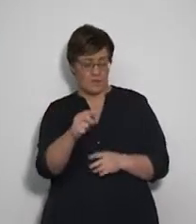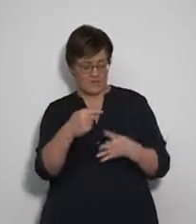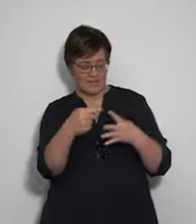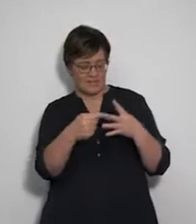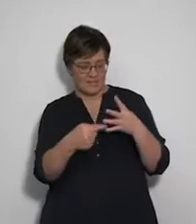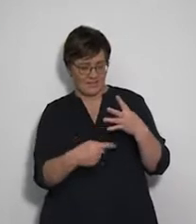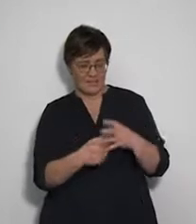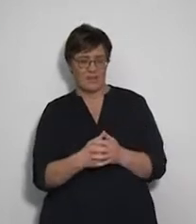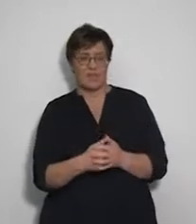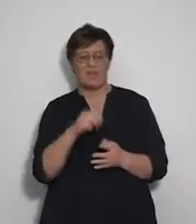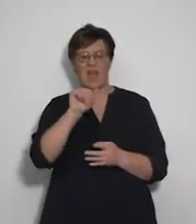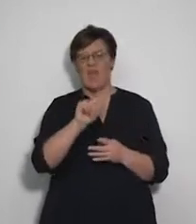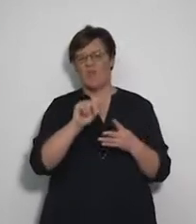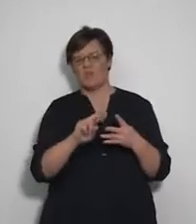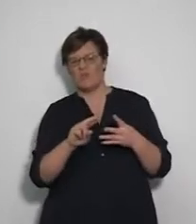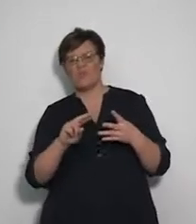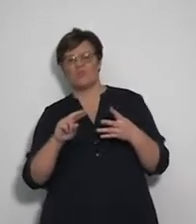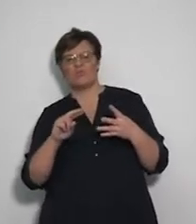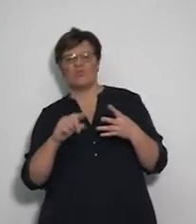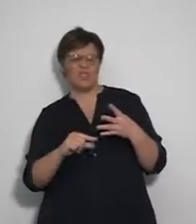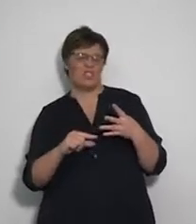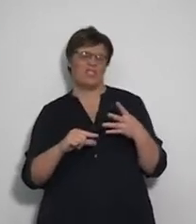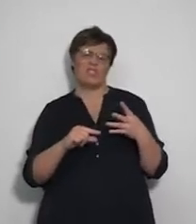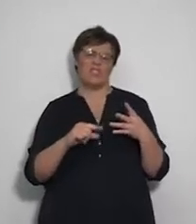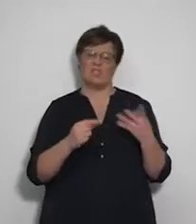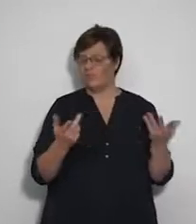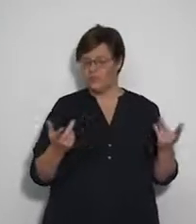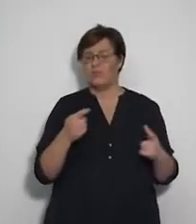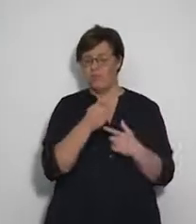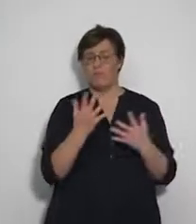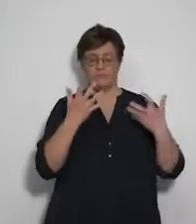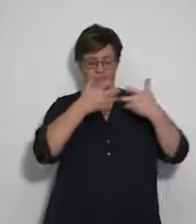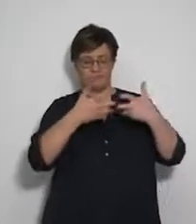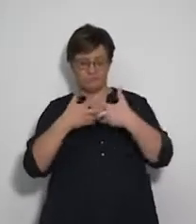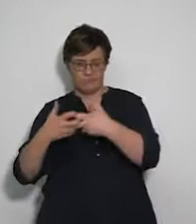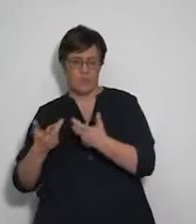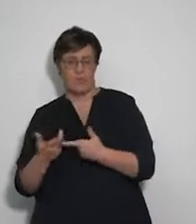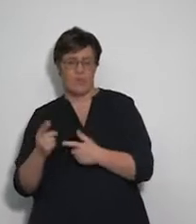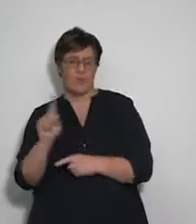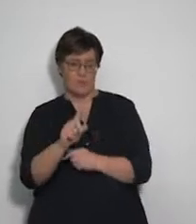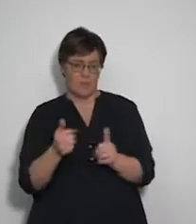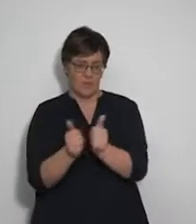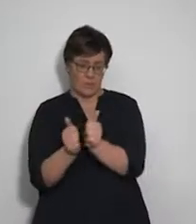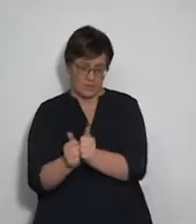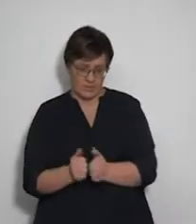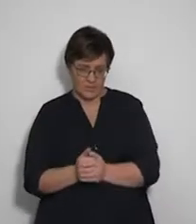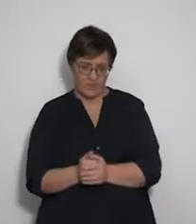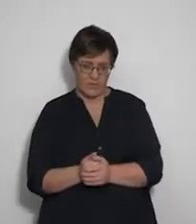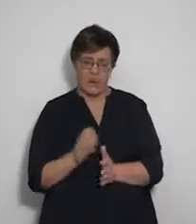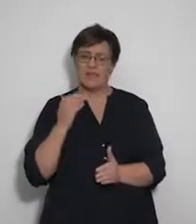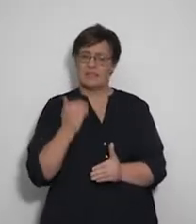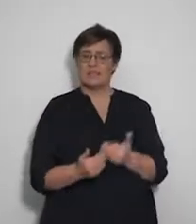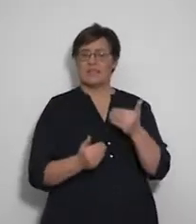finally, include the concept of complementary base pairing and how they are held together with hydrogen bonds. So if you think about it, it's